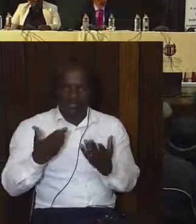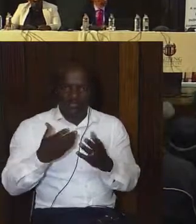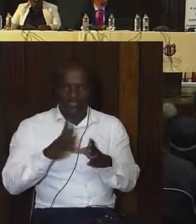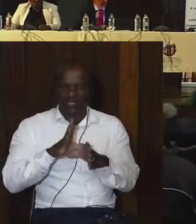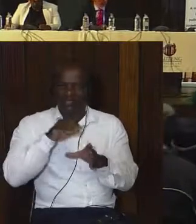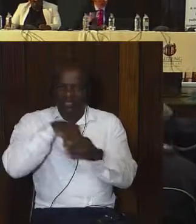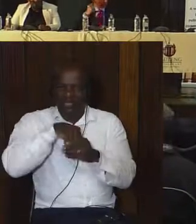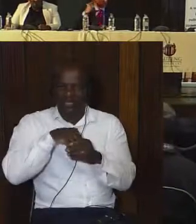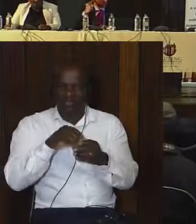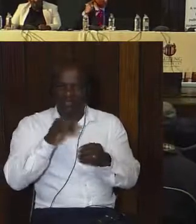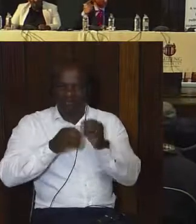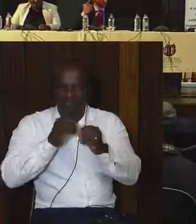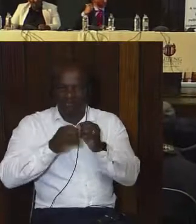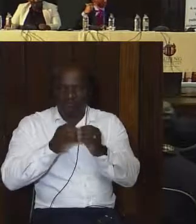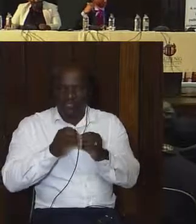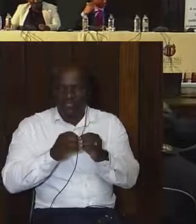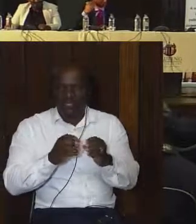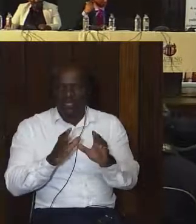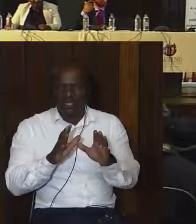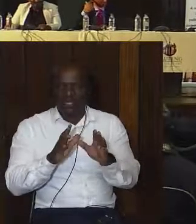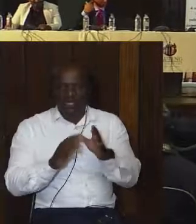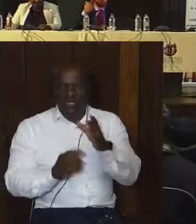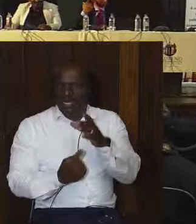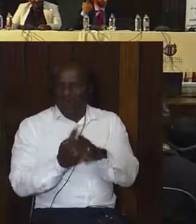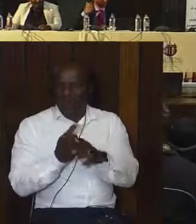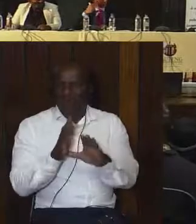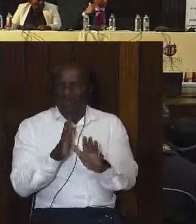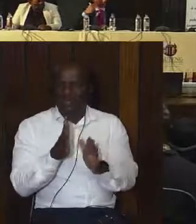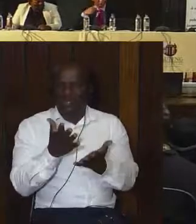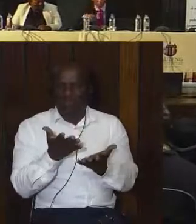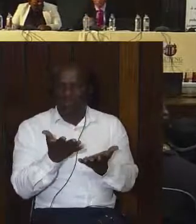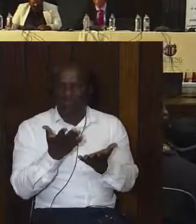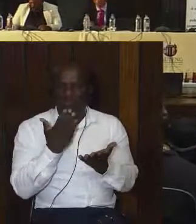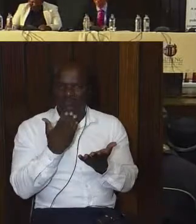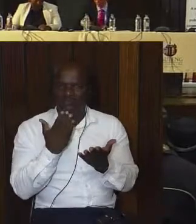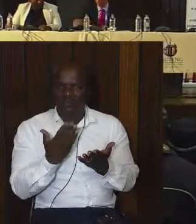does it affect this? How did it come about? Thank